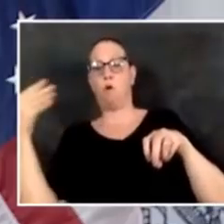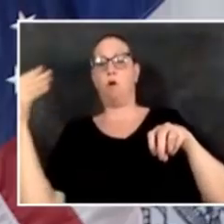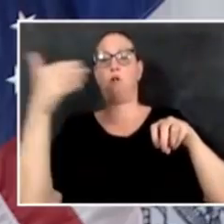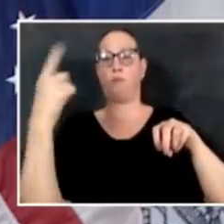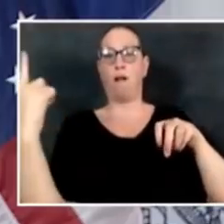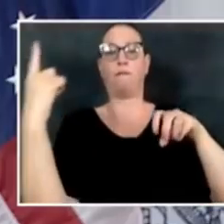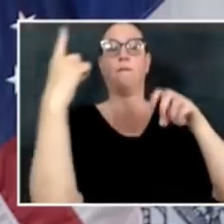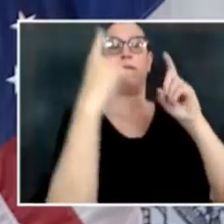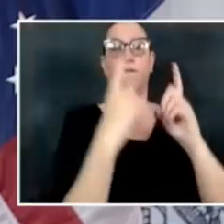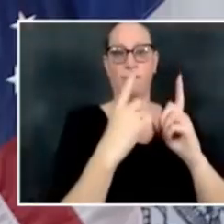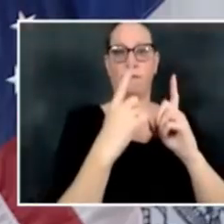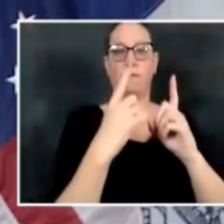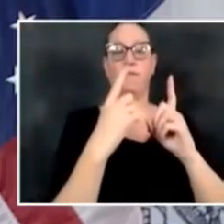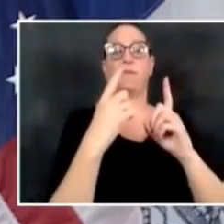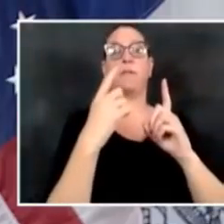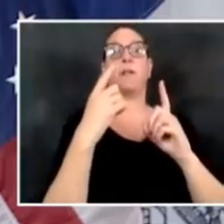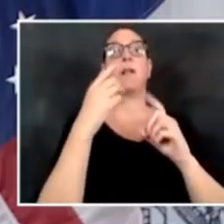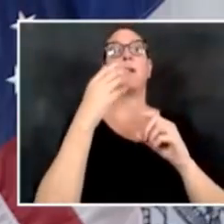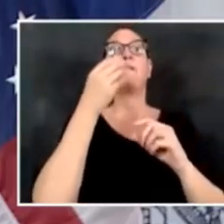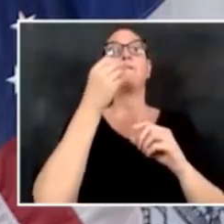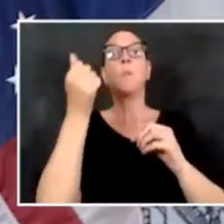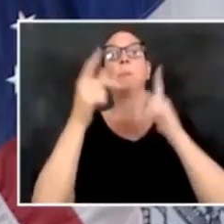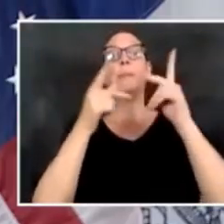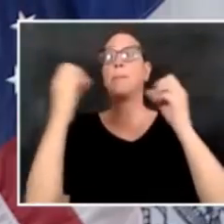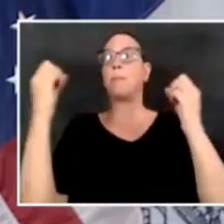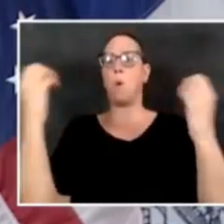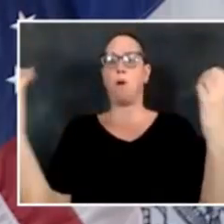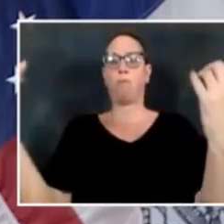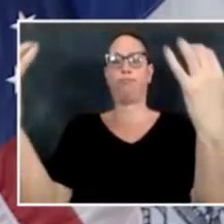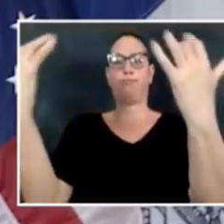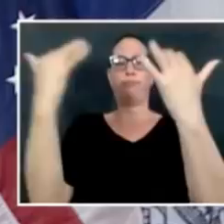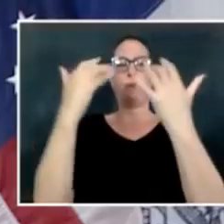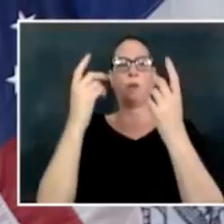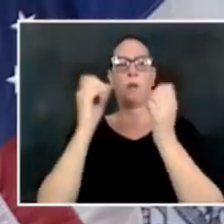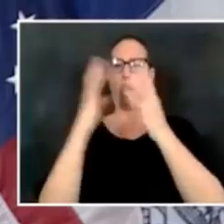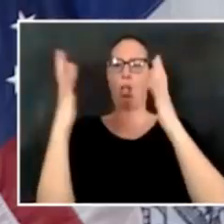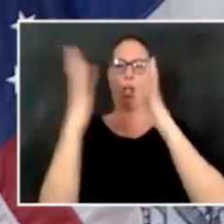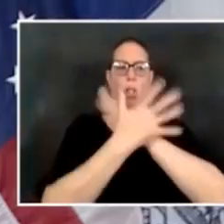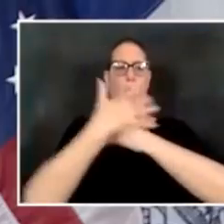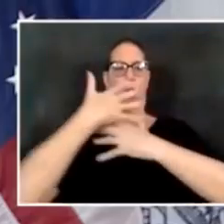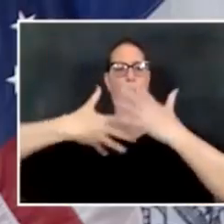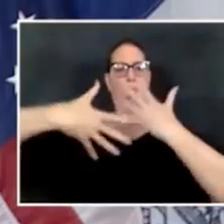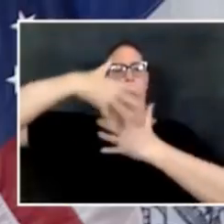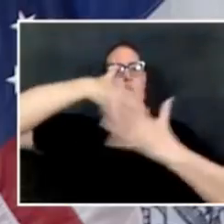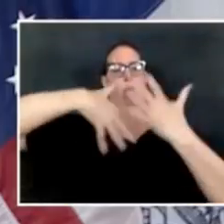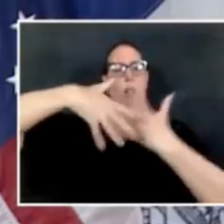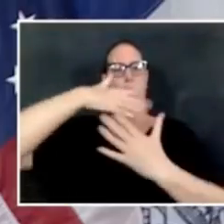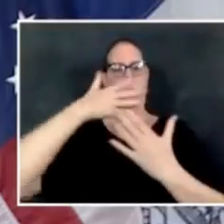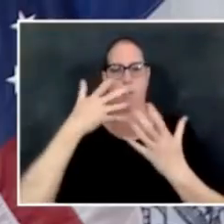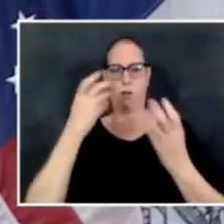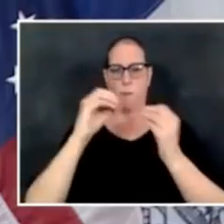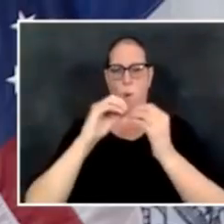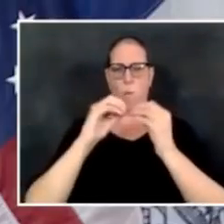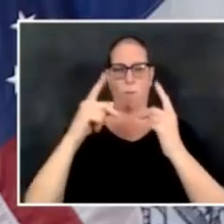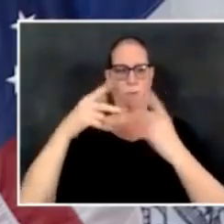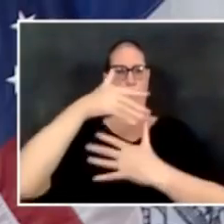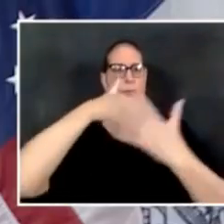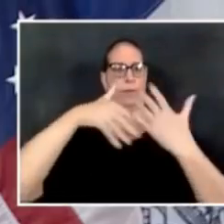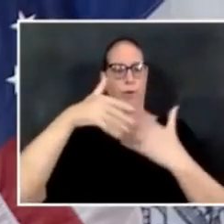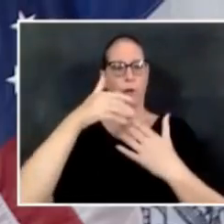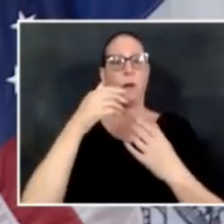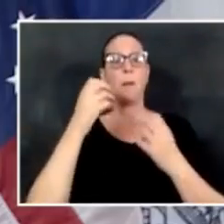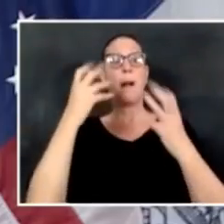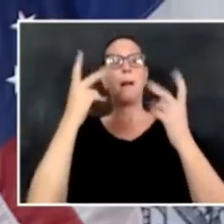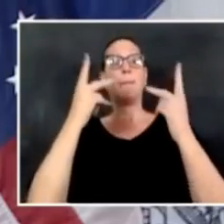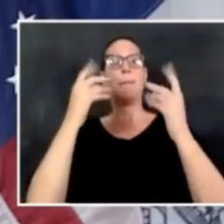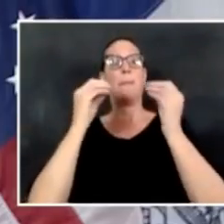of other people walking by, milling about. You see a number of people not wearing masks at that scene. And that